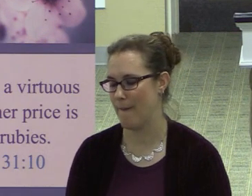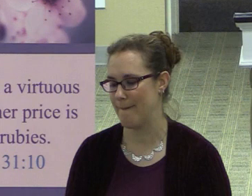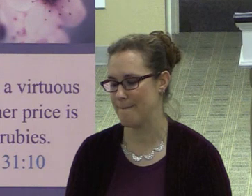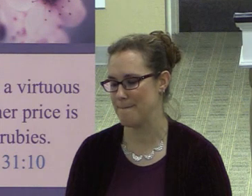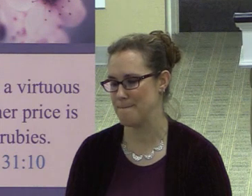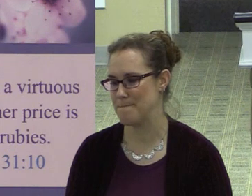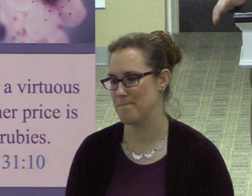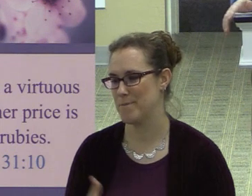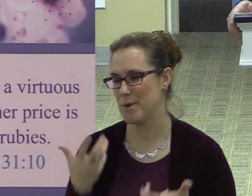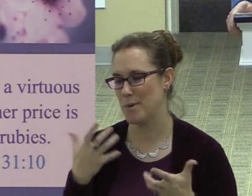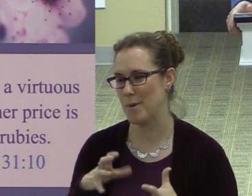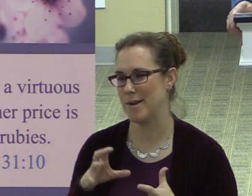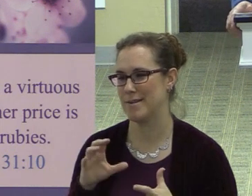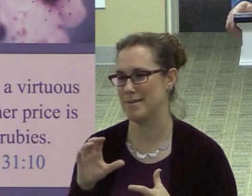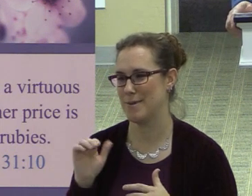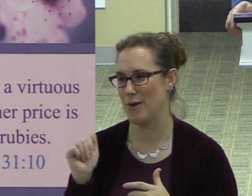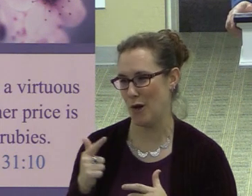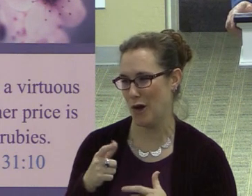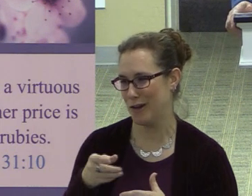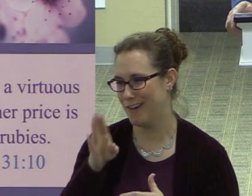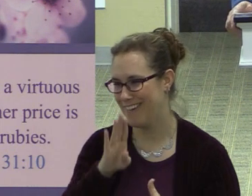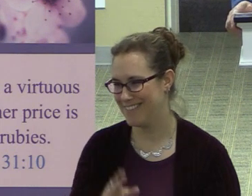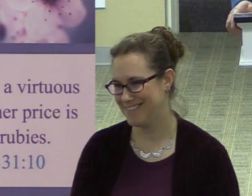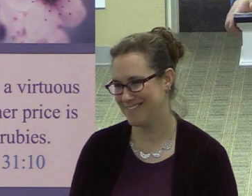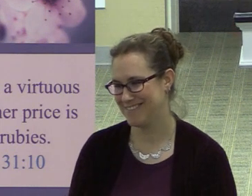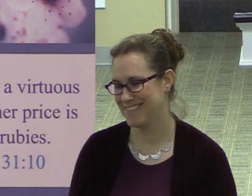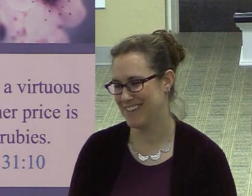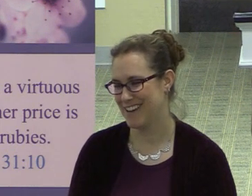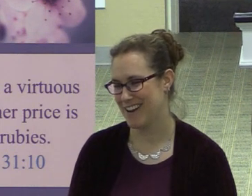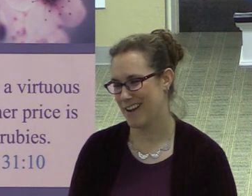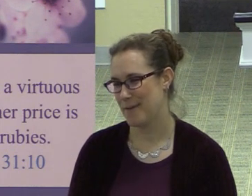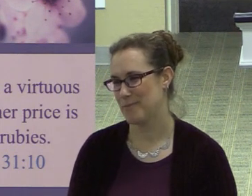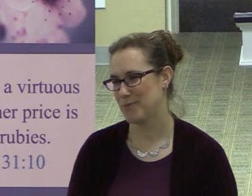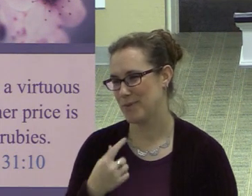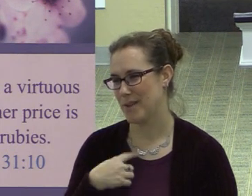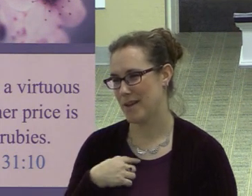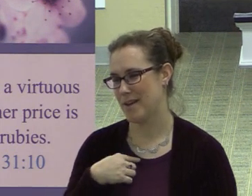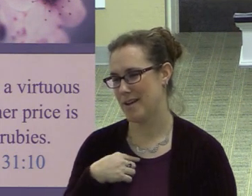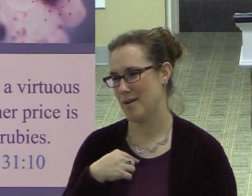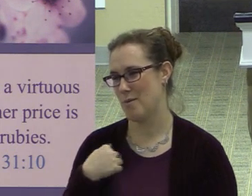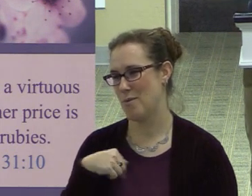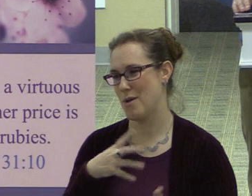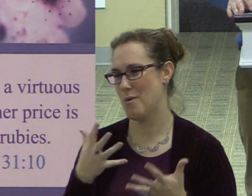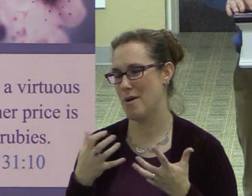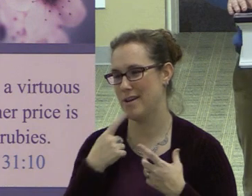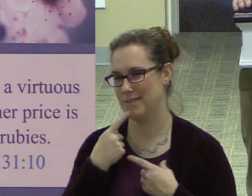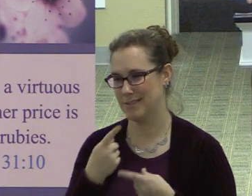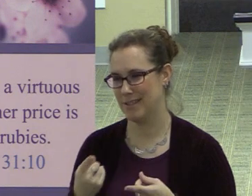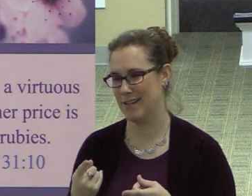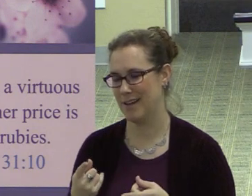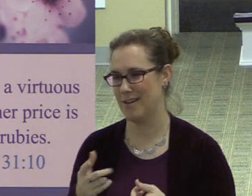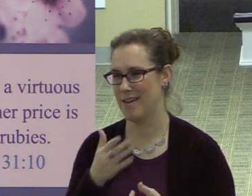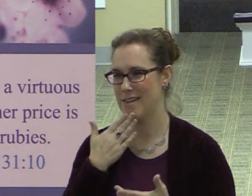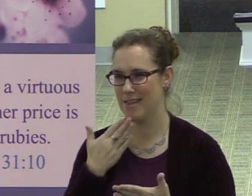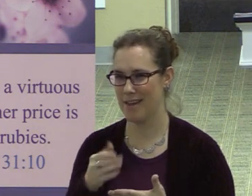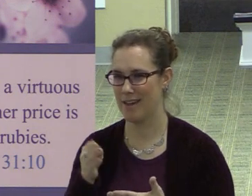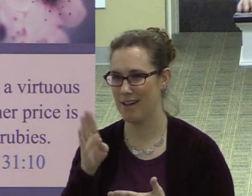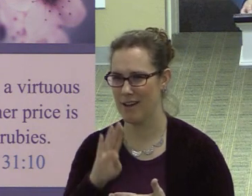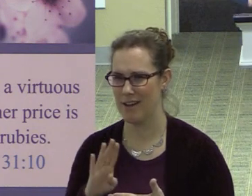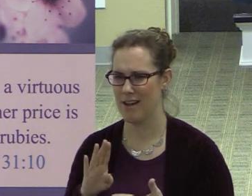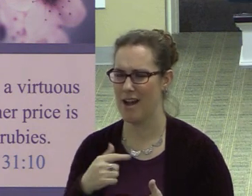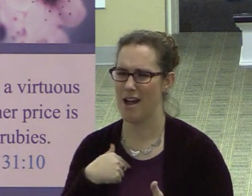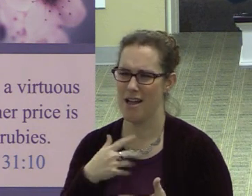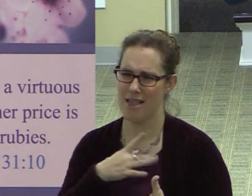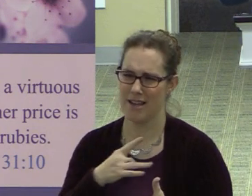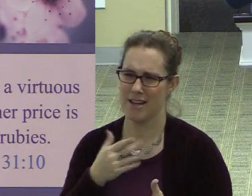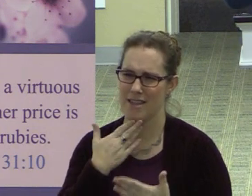We just don't want it to be all God. We want to say, you know, we like to say, "I like to thank God." Don't you love it? "I like to thank